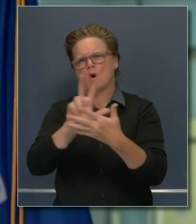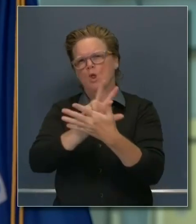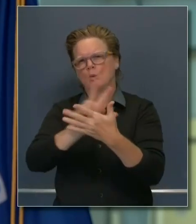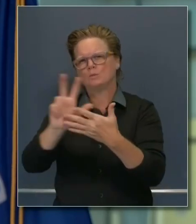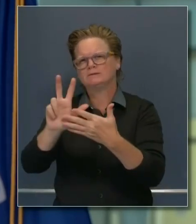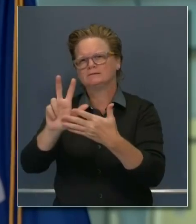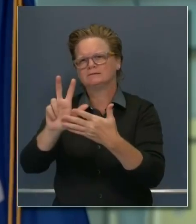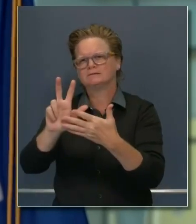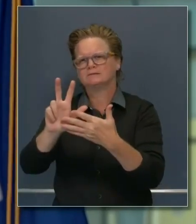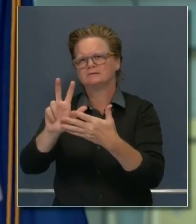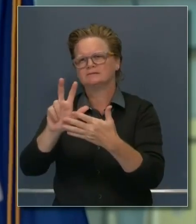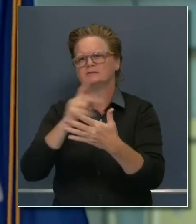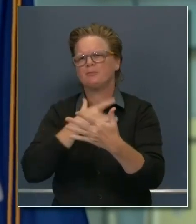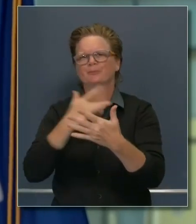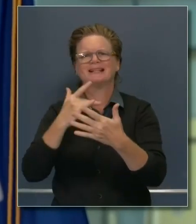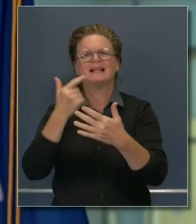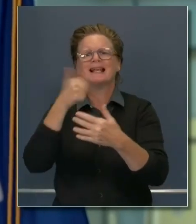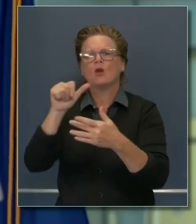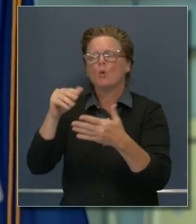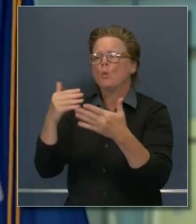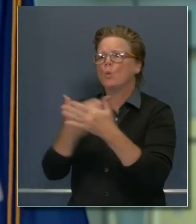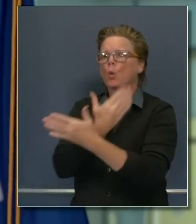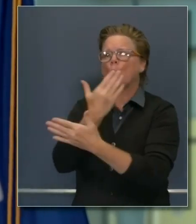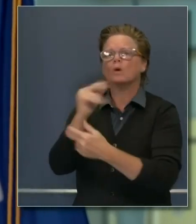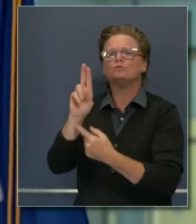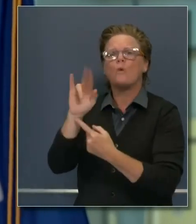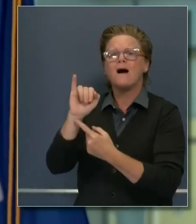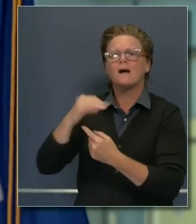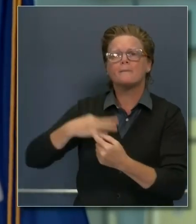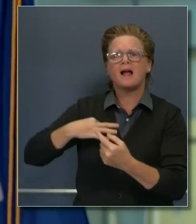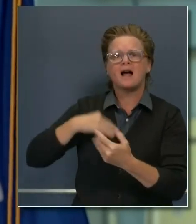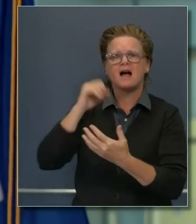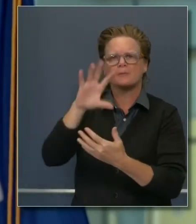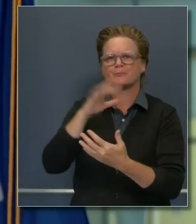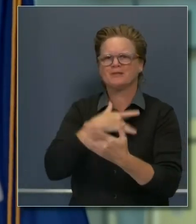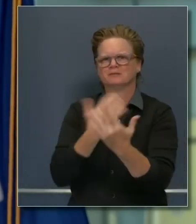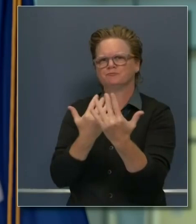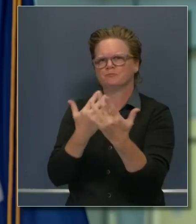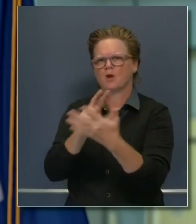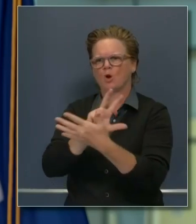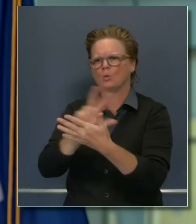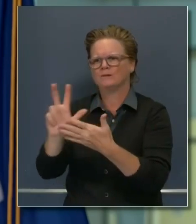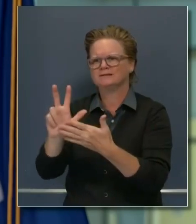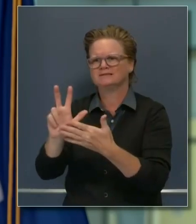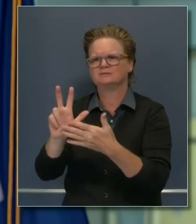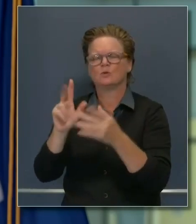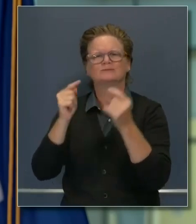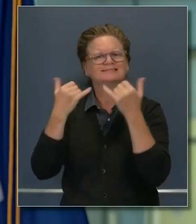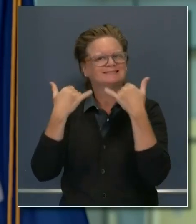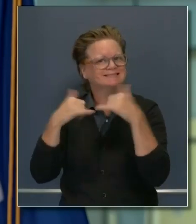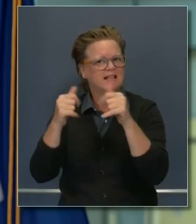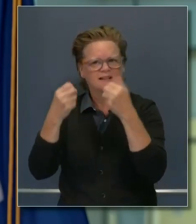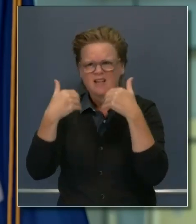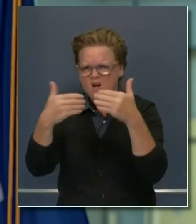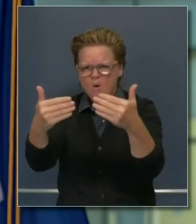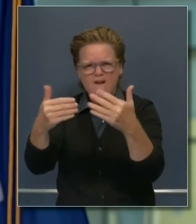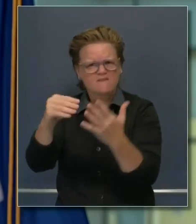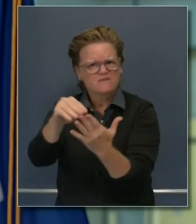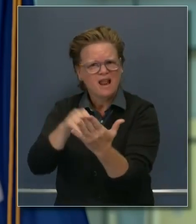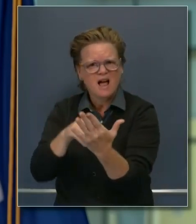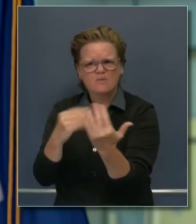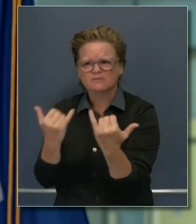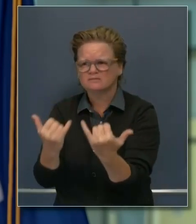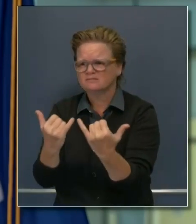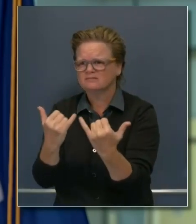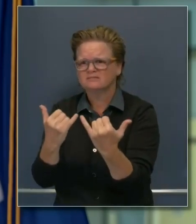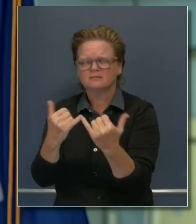and we believe as it relates to those that are applying that can still fill out forms, and we will be proactively calling